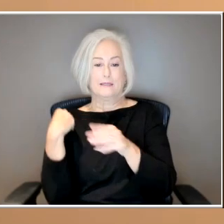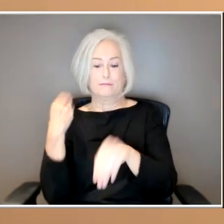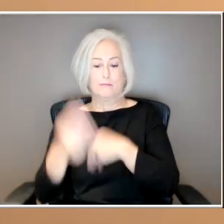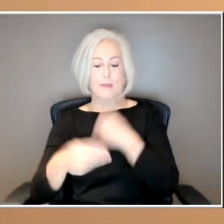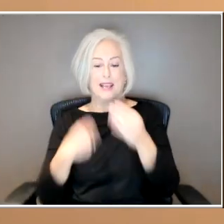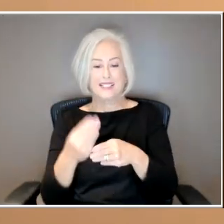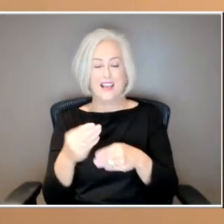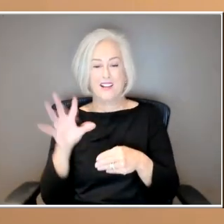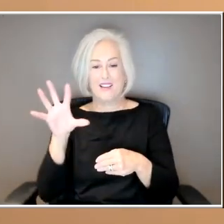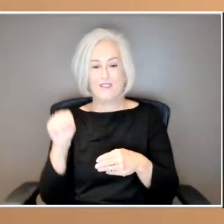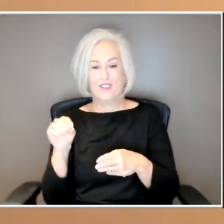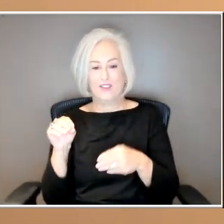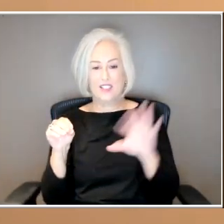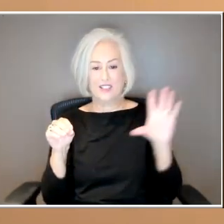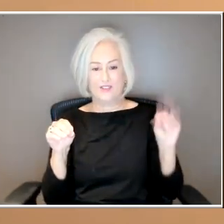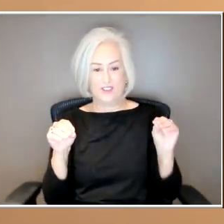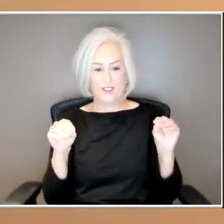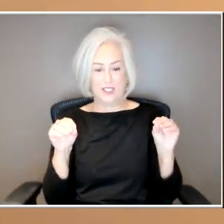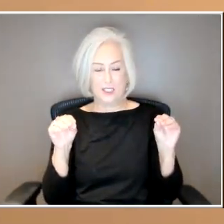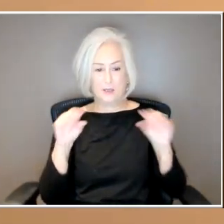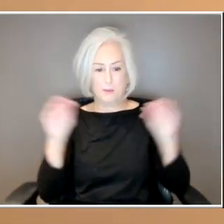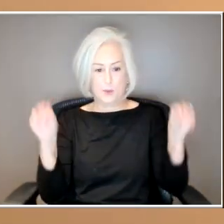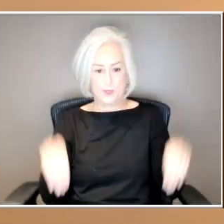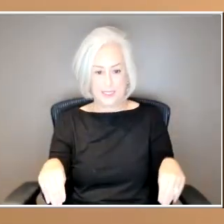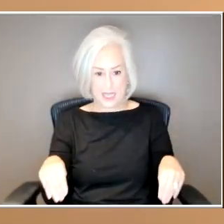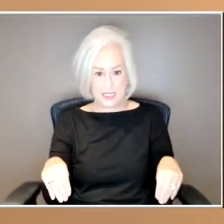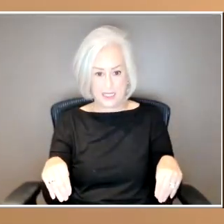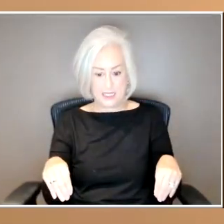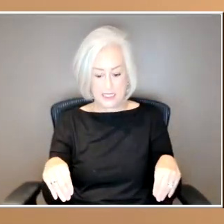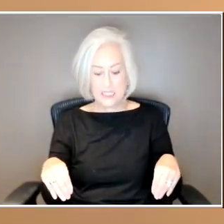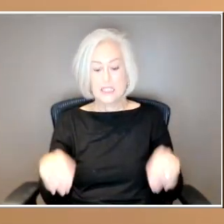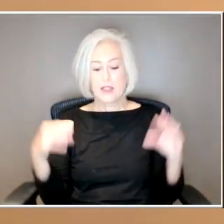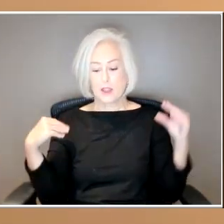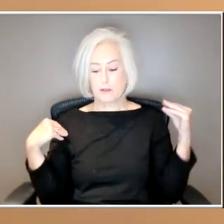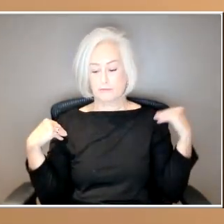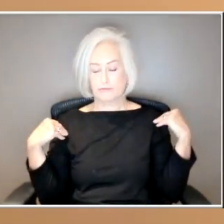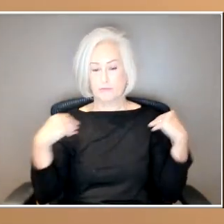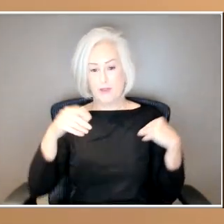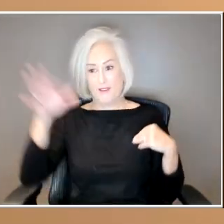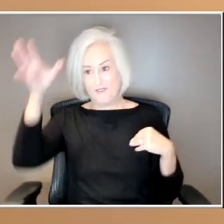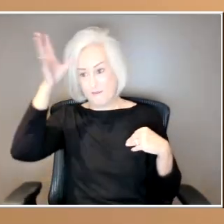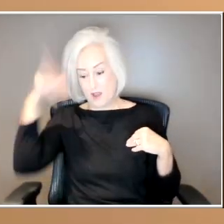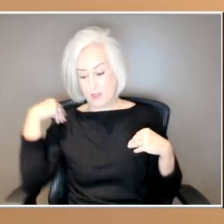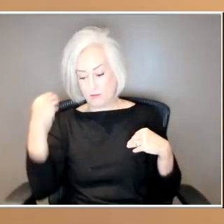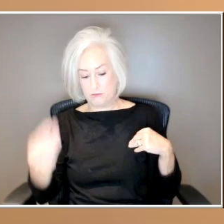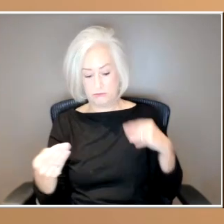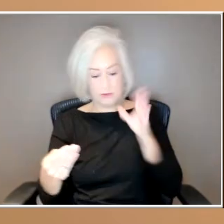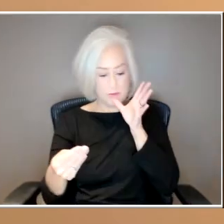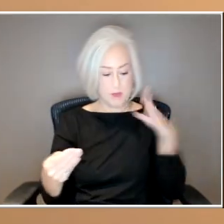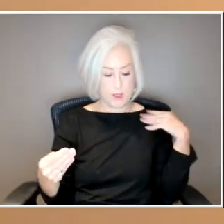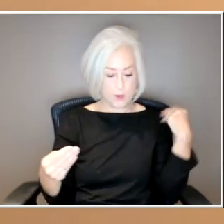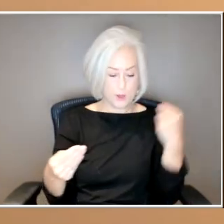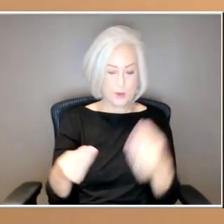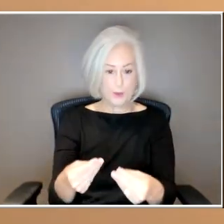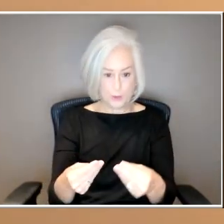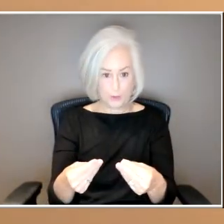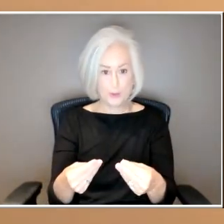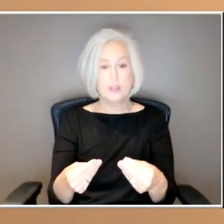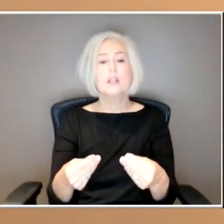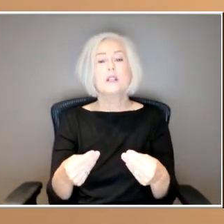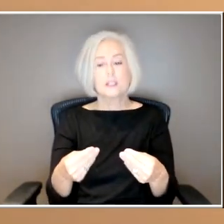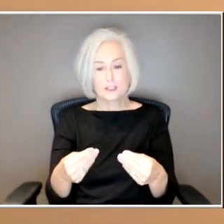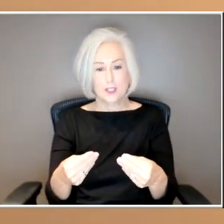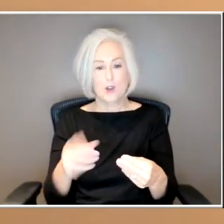So genes are inherited from our parents in a little bit different ways. And for the BRCA genes in particular, it's about a 50-50 shot